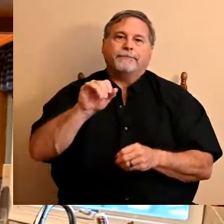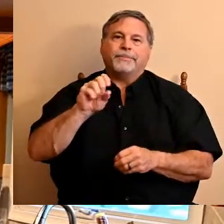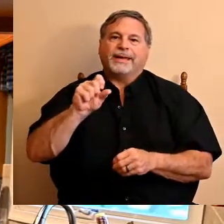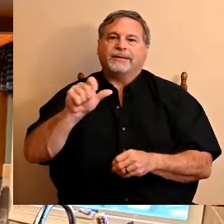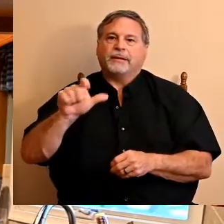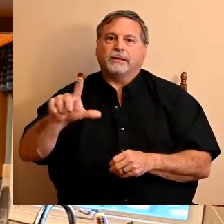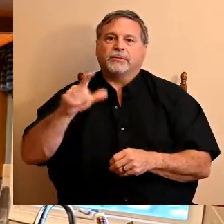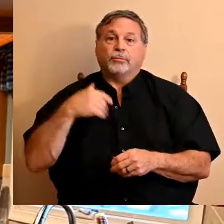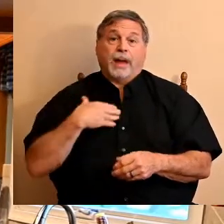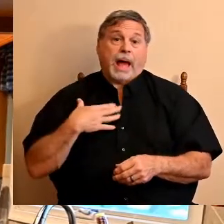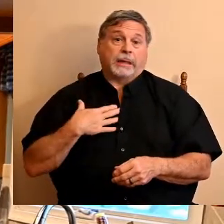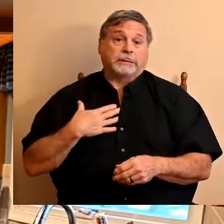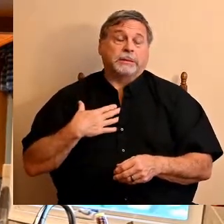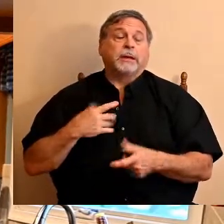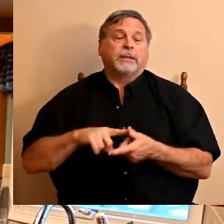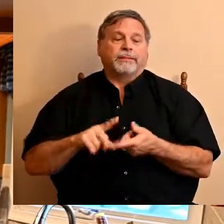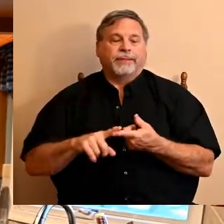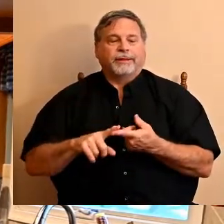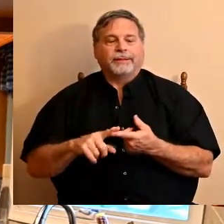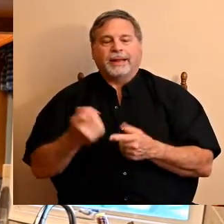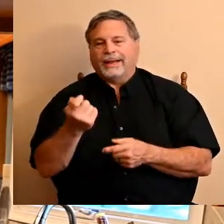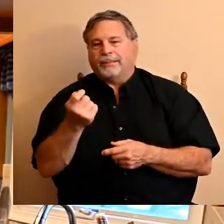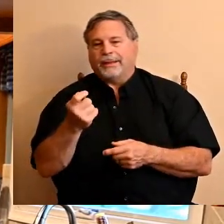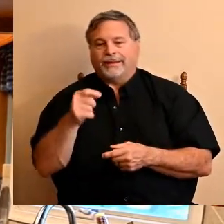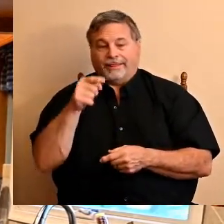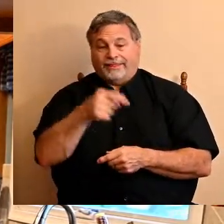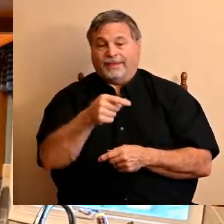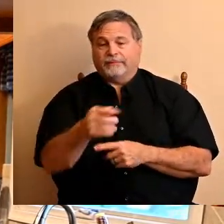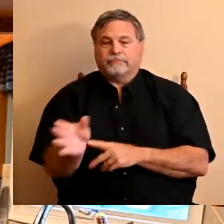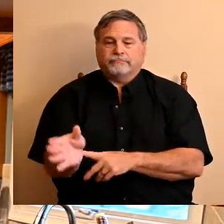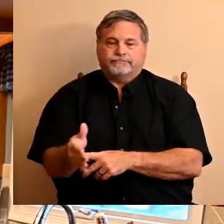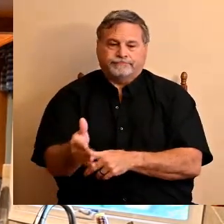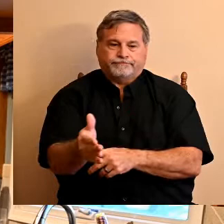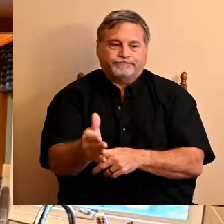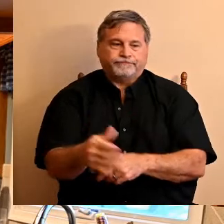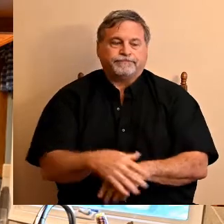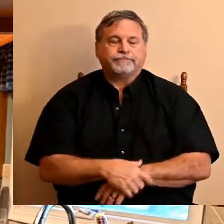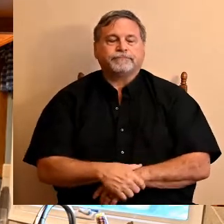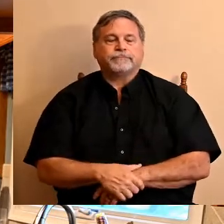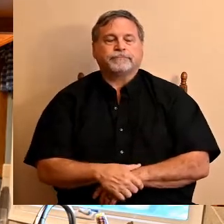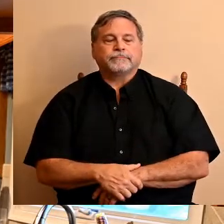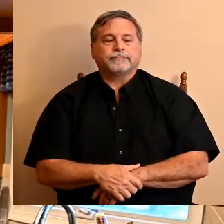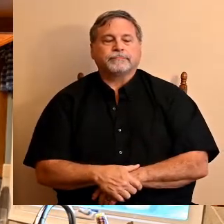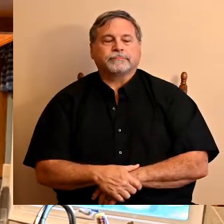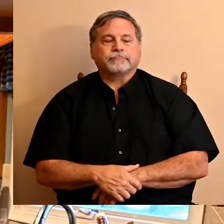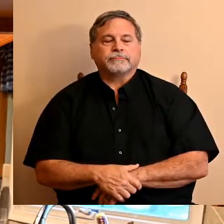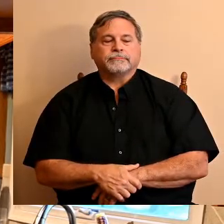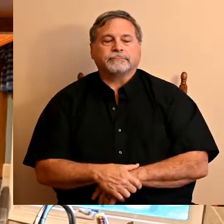And then we'll take a little bit of this salmon that we got.